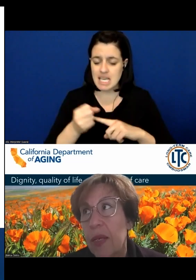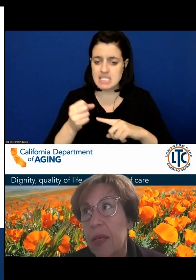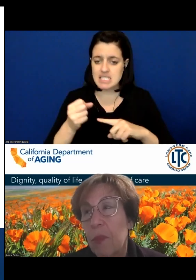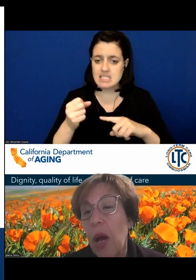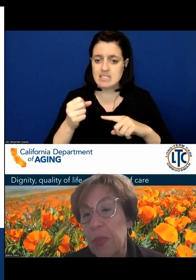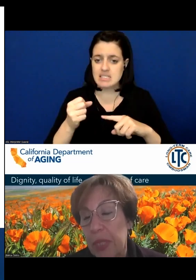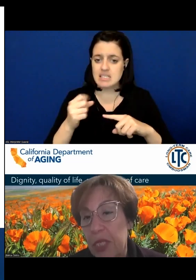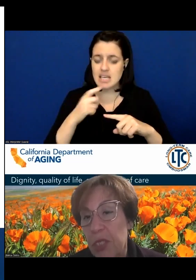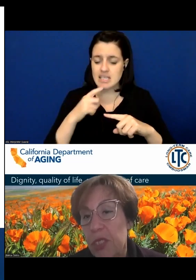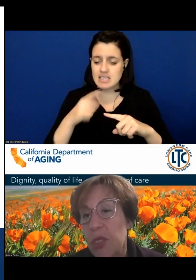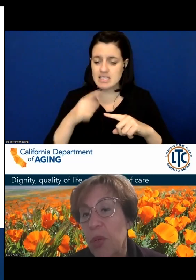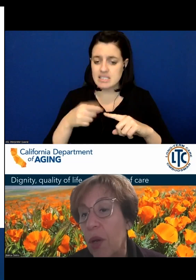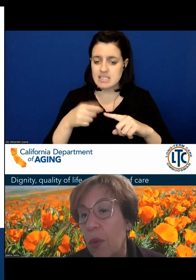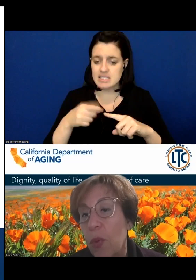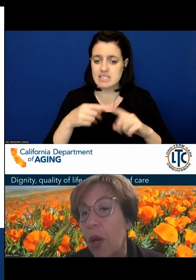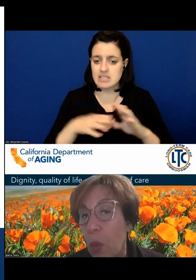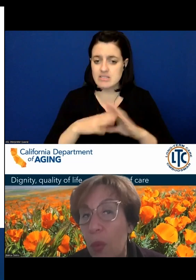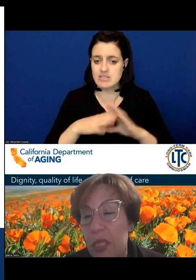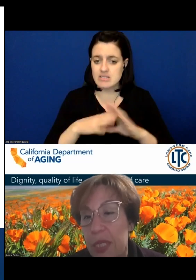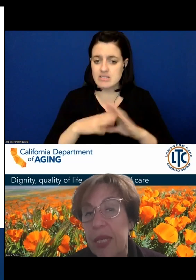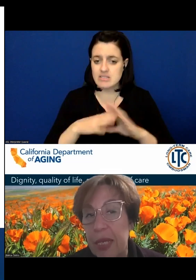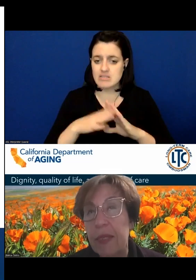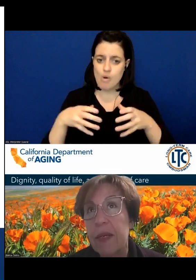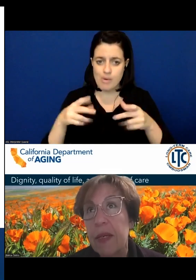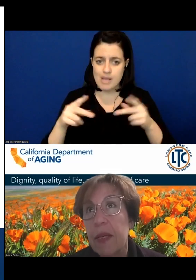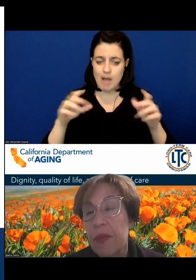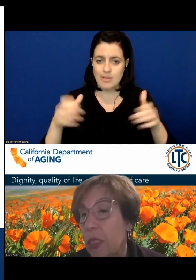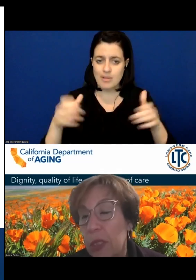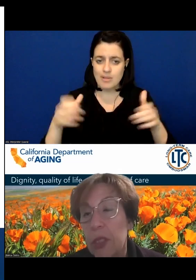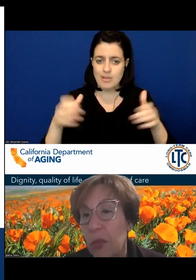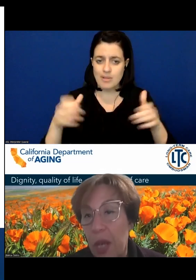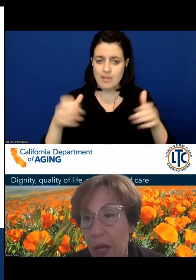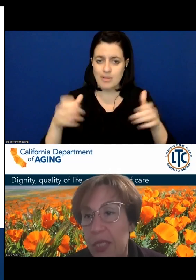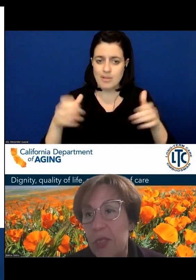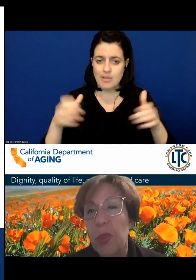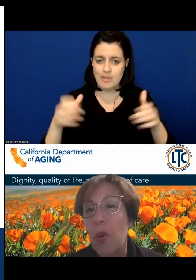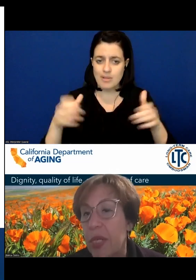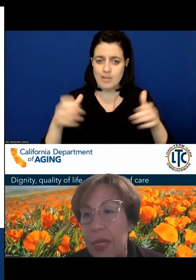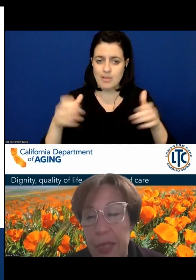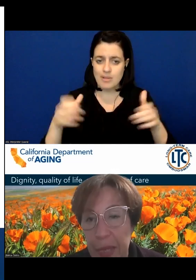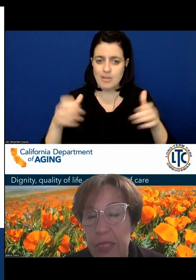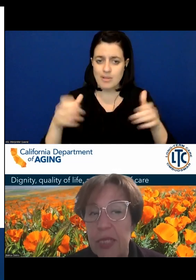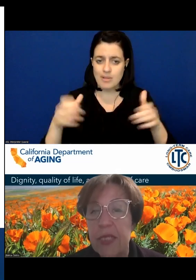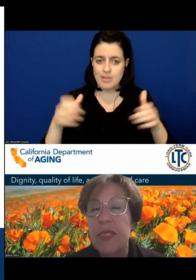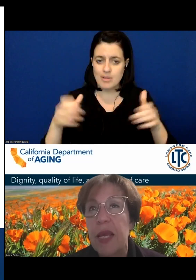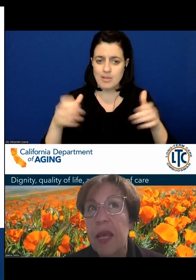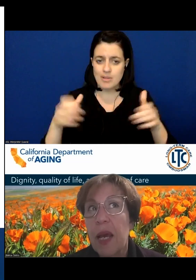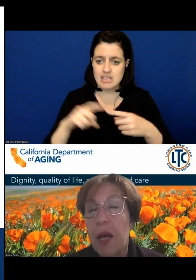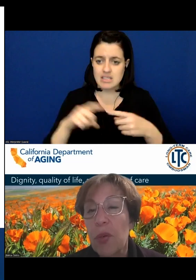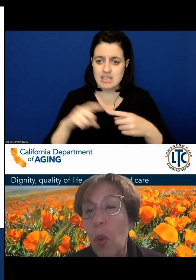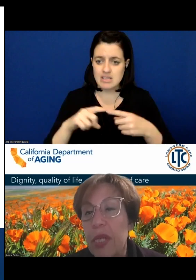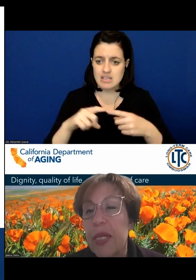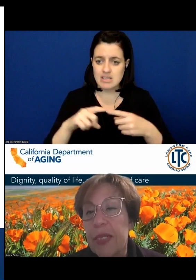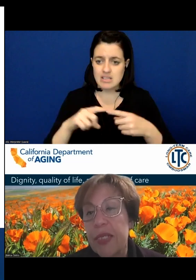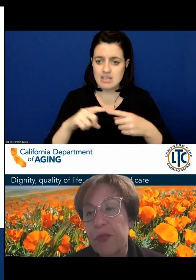growing population. So we are going to need the Laguna Hondas, we're going to need Kingstons,